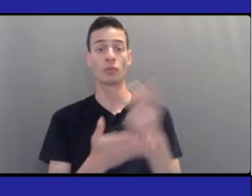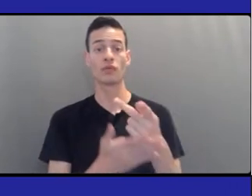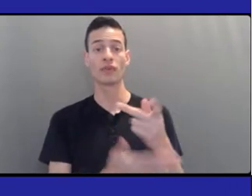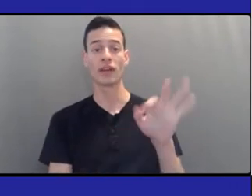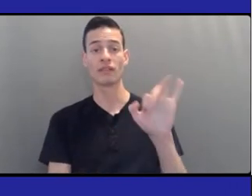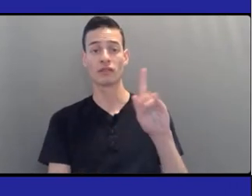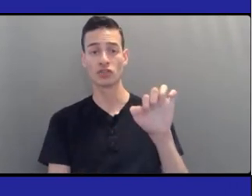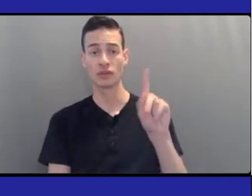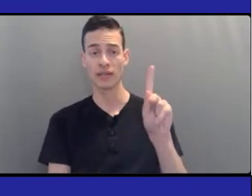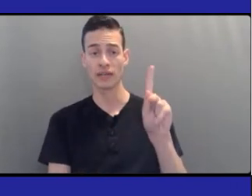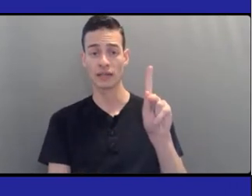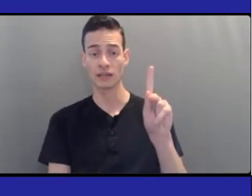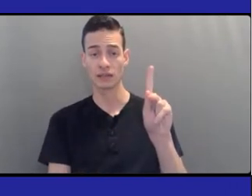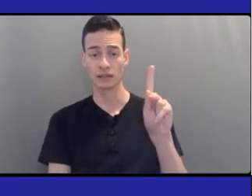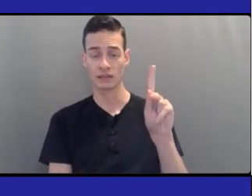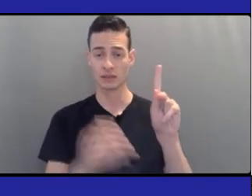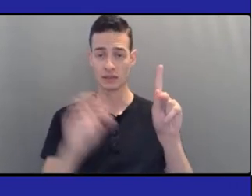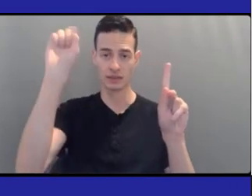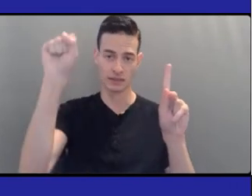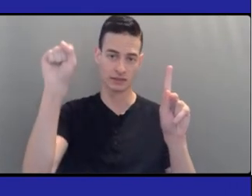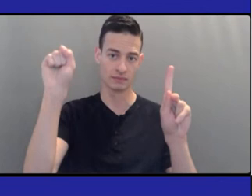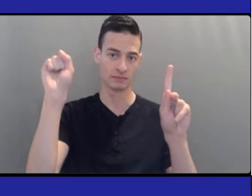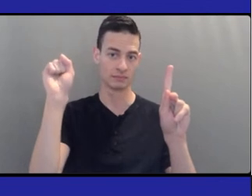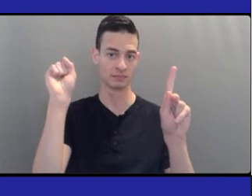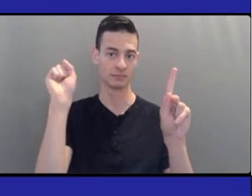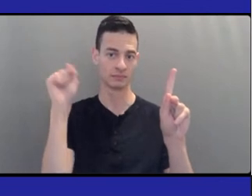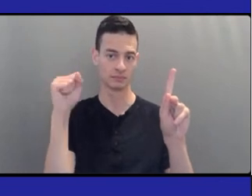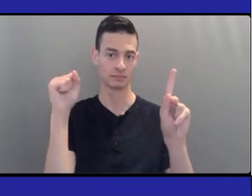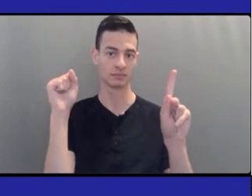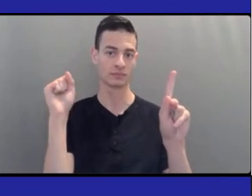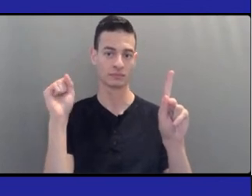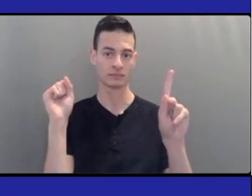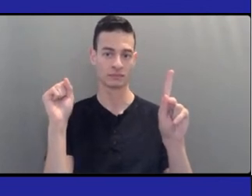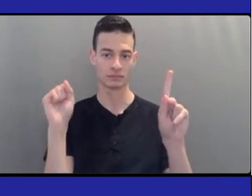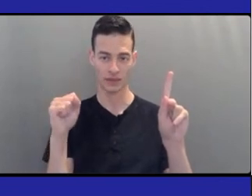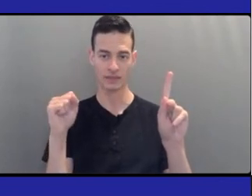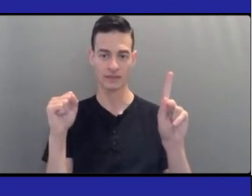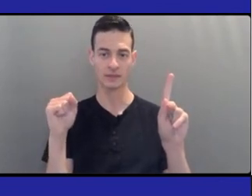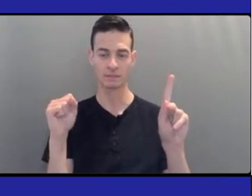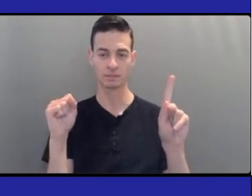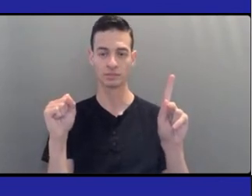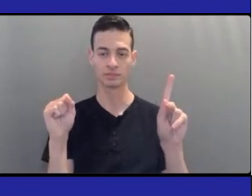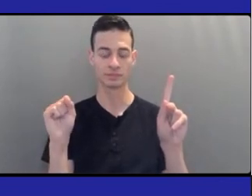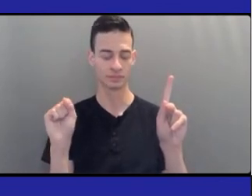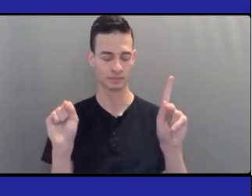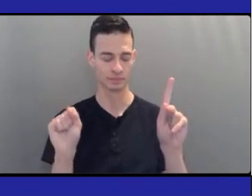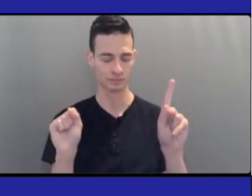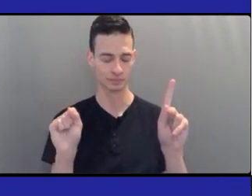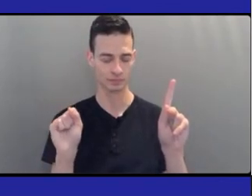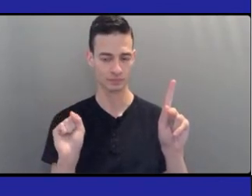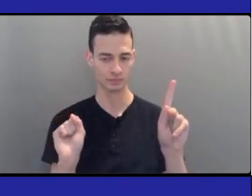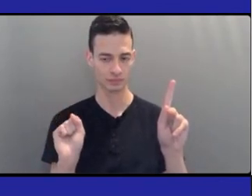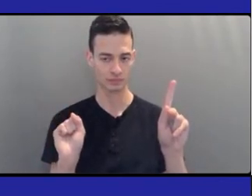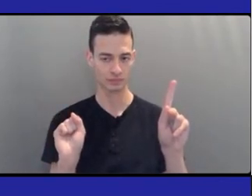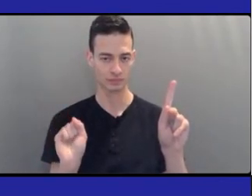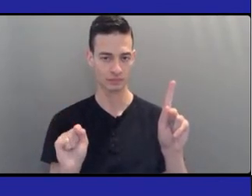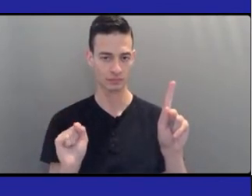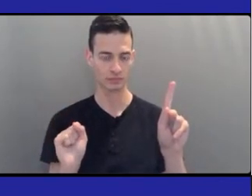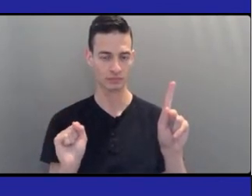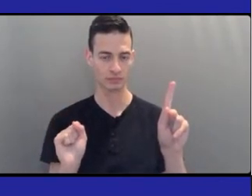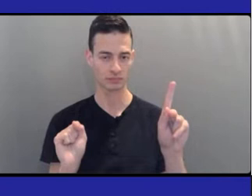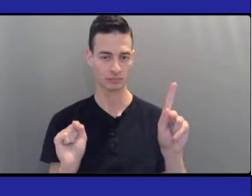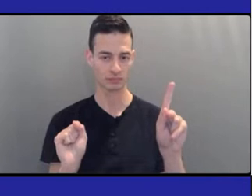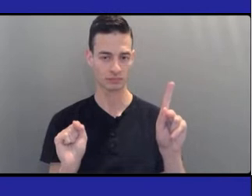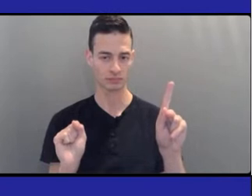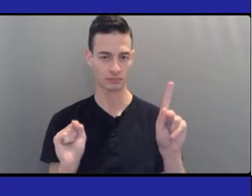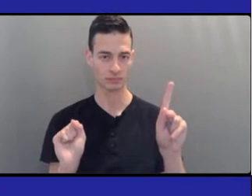Yes. Karen San Hilaire? Yes. Erin Kelly? Yes. Dr. William Fisher? Yes. Barbara Lowe? Yes. Sally Hernandez Piñero? Yes. Jackie